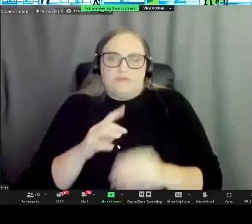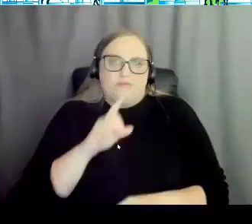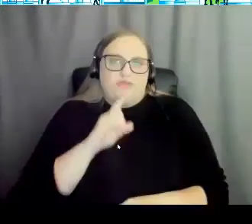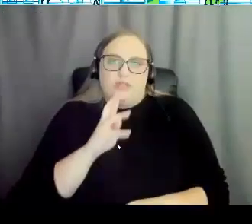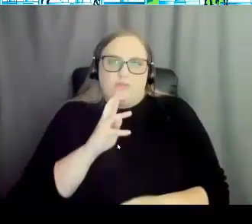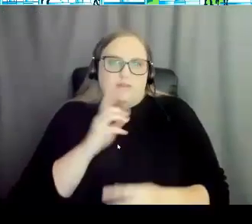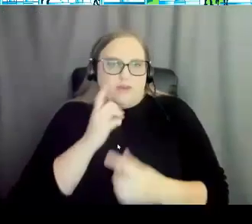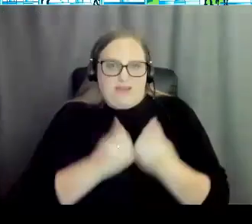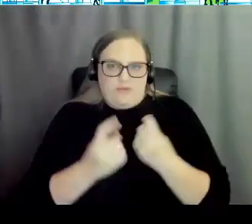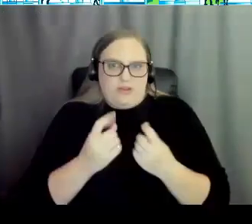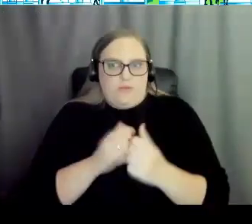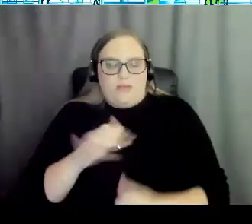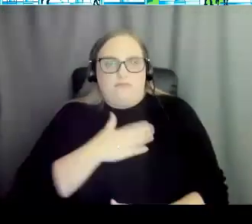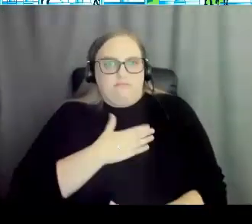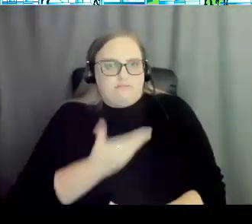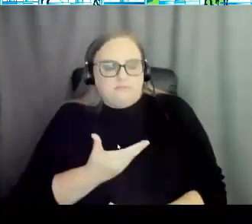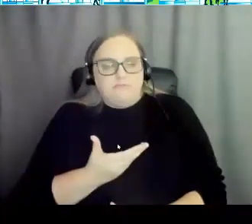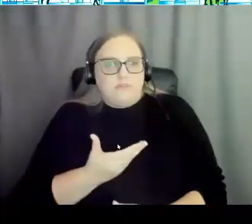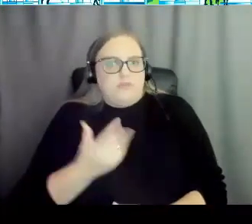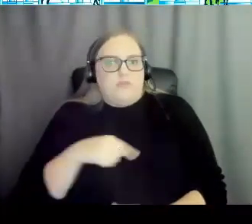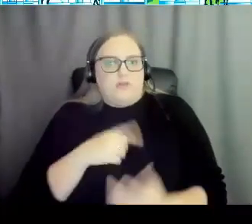that sentiment. That's what I've seen here today.